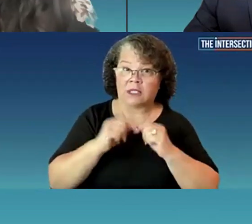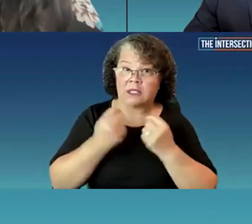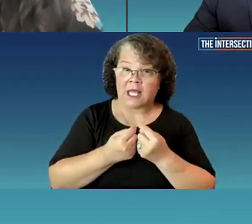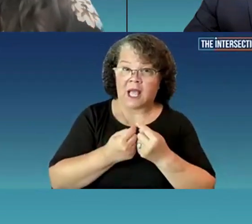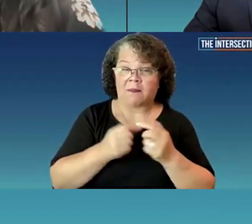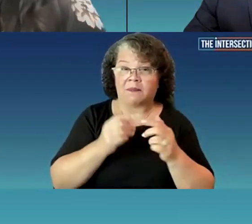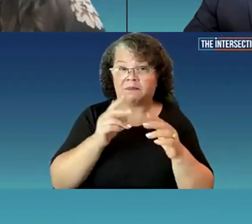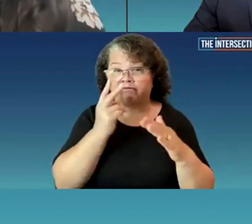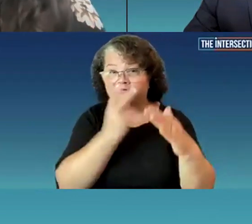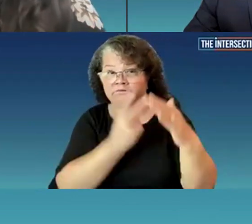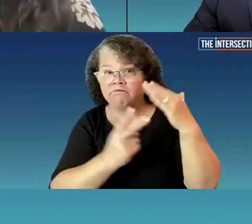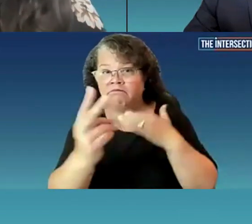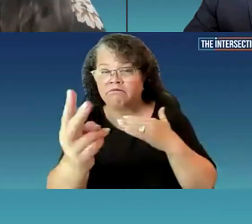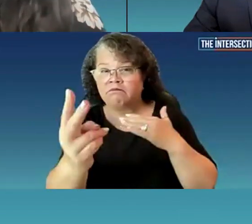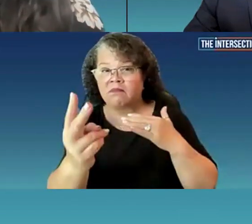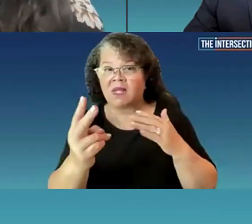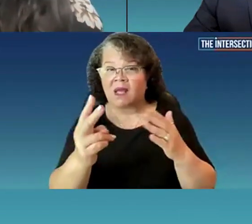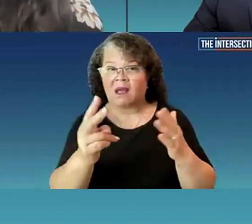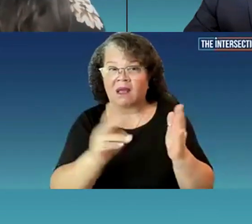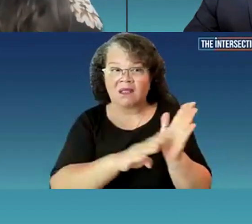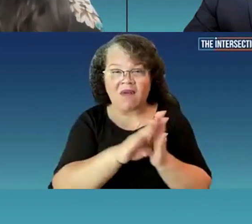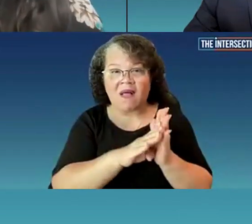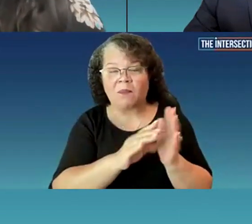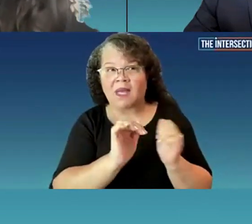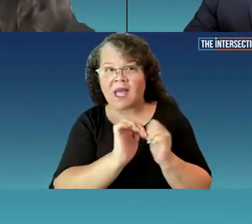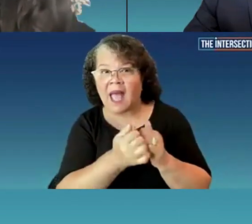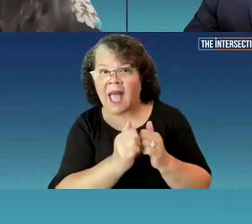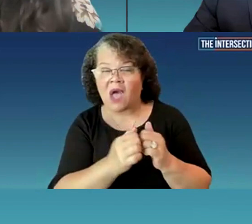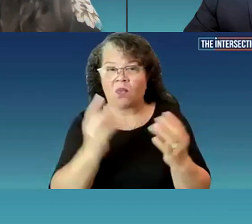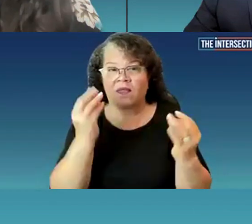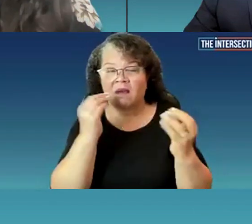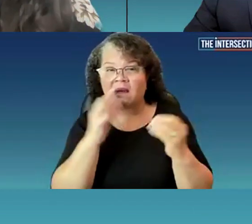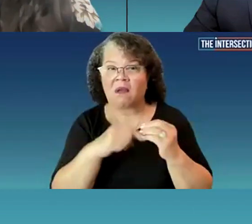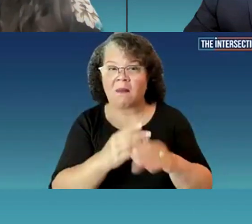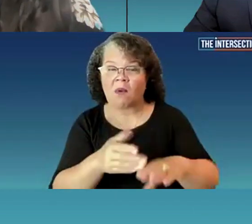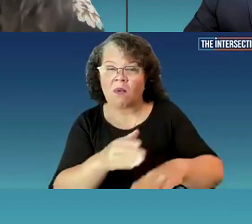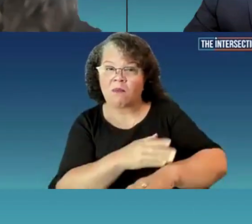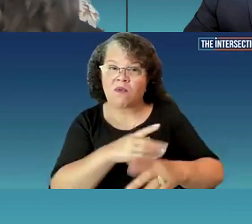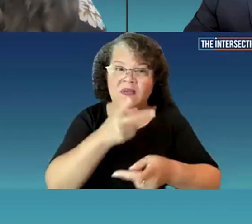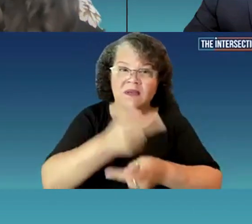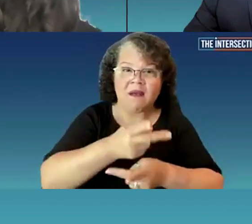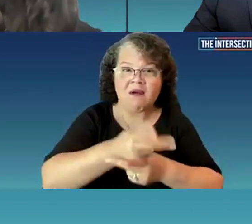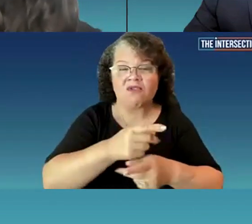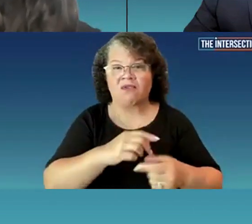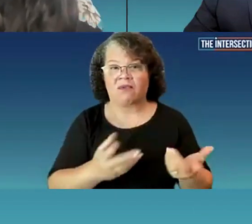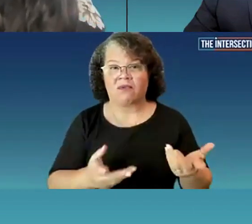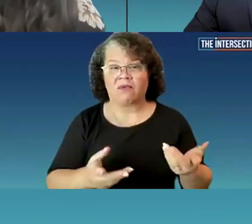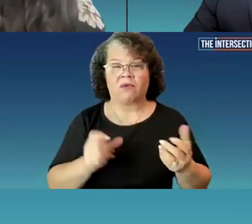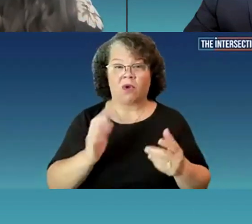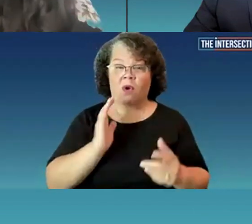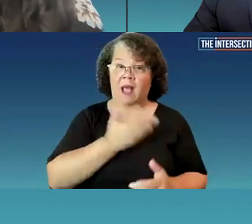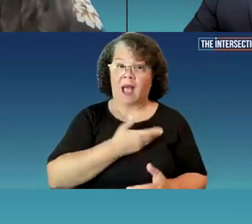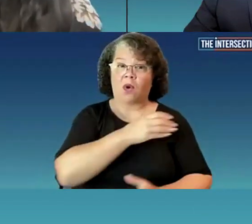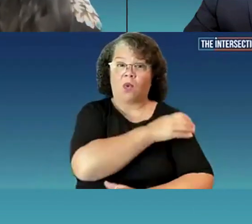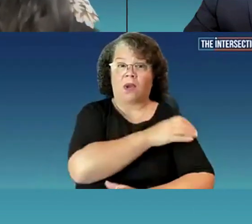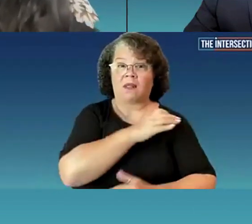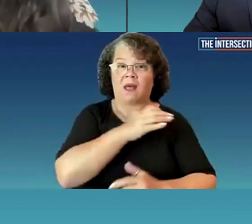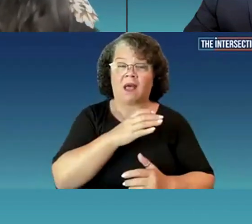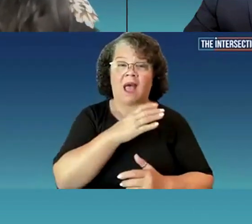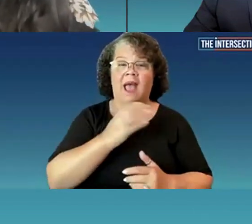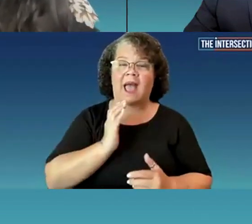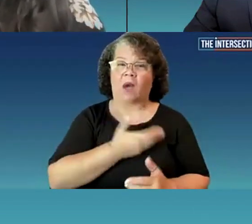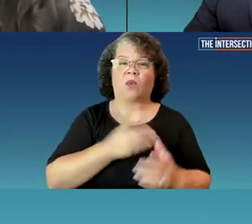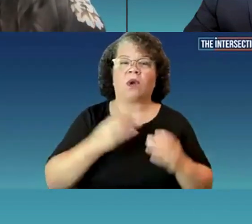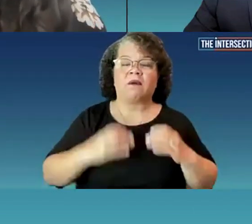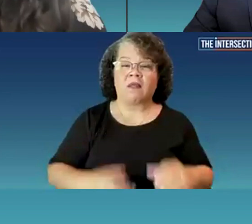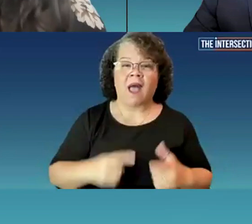projections for how we will deliver better care. We have performance guarantees. So with our clients, the employers, and the health